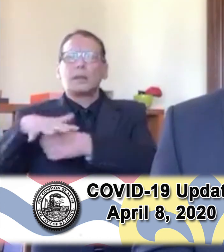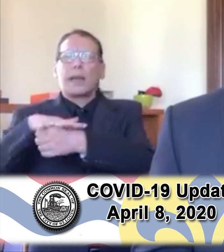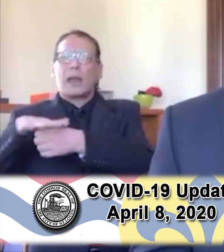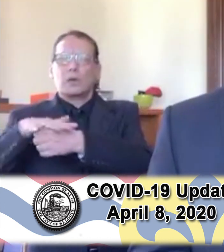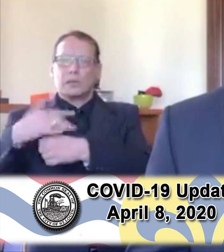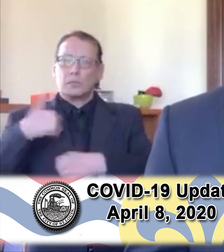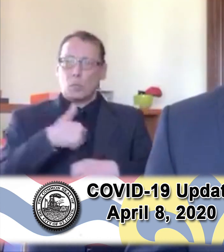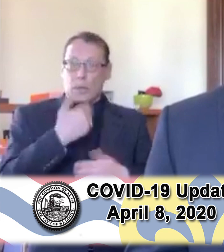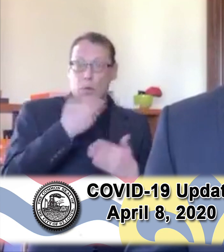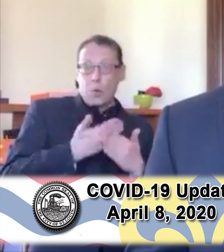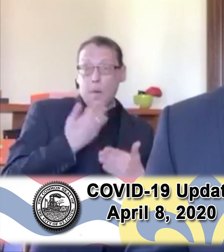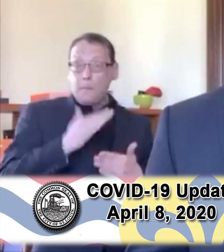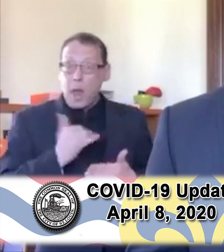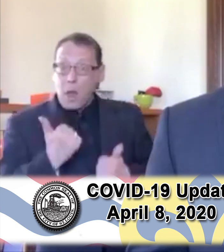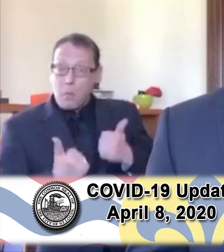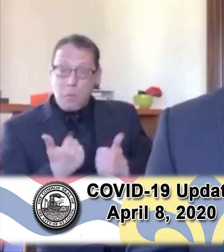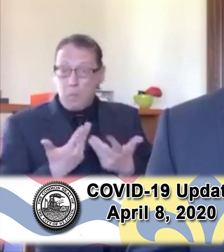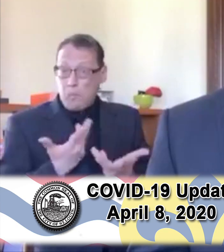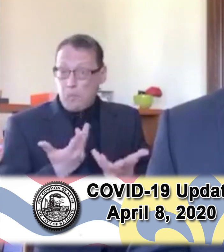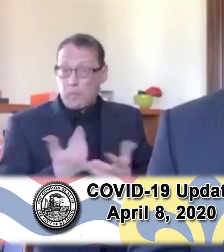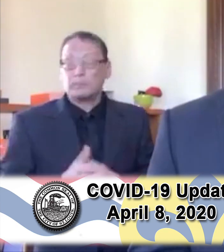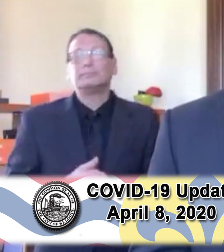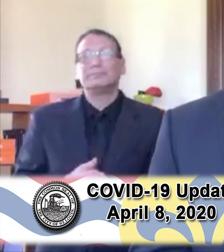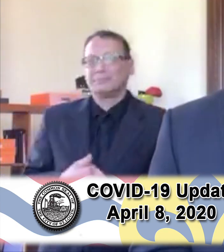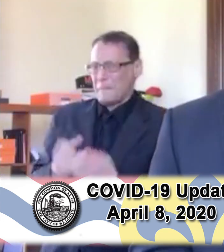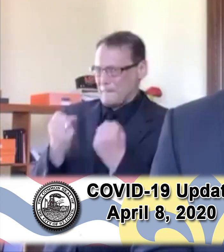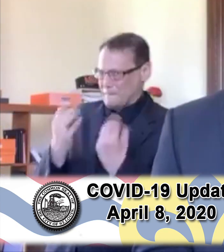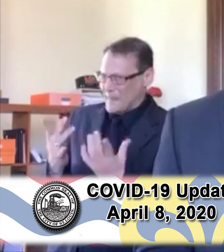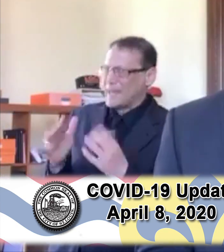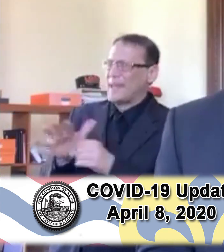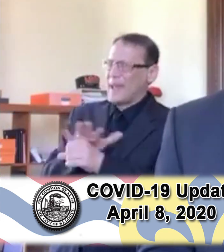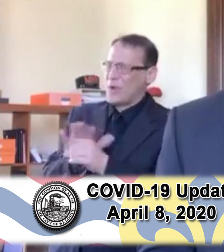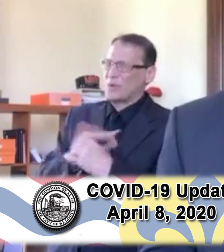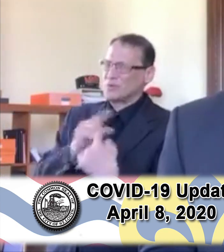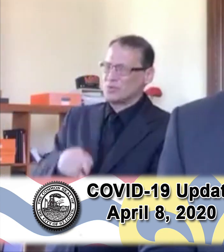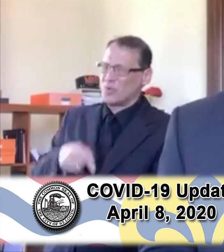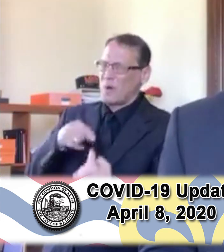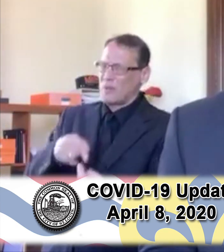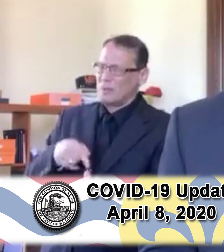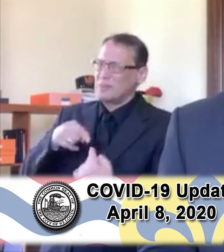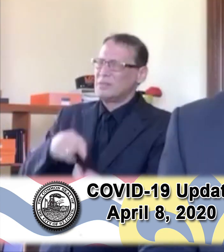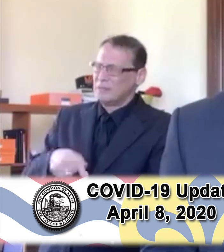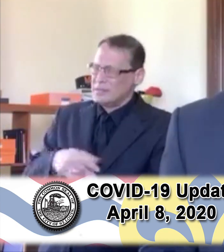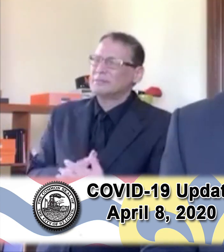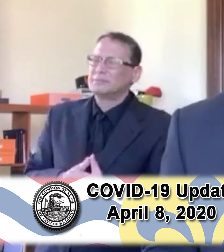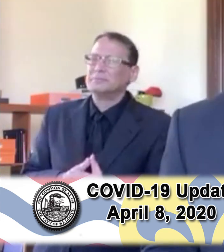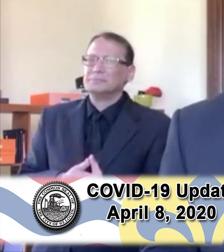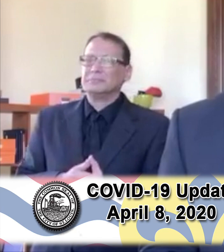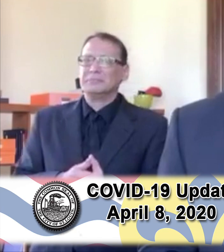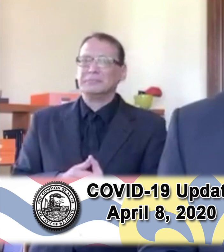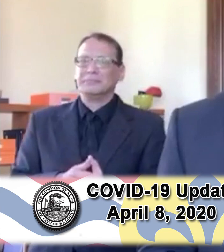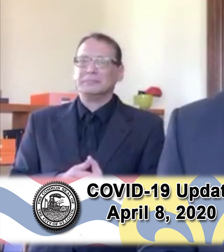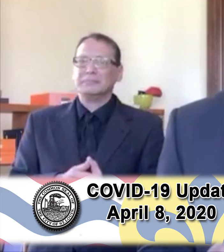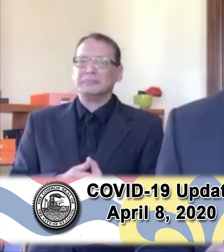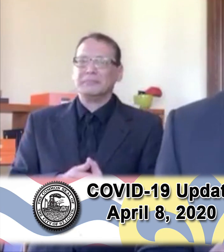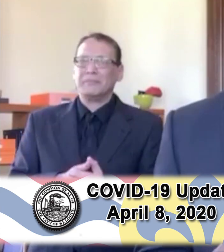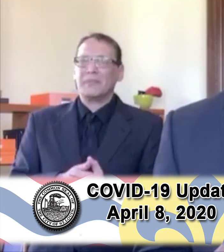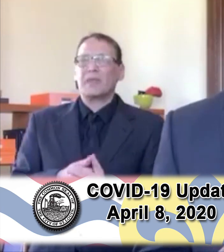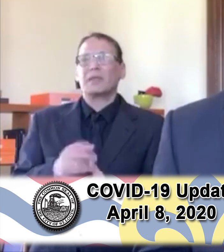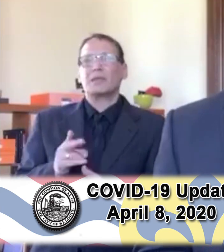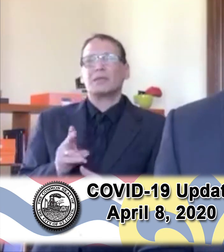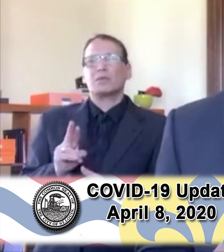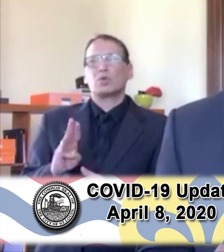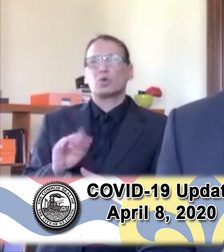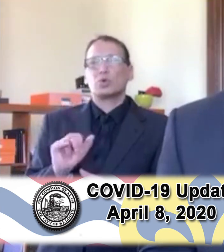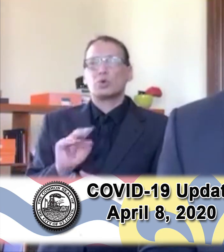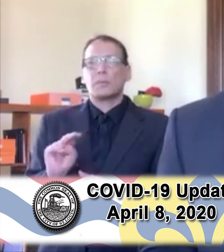So at this point, a lot of jurisdictions are struggling. As we see in the St. Louis region, the epicenter, so the urban areas